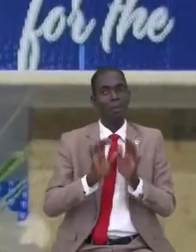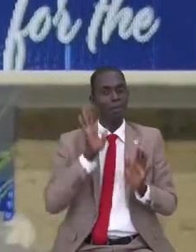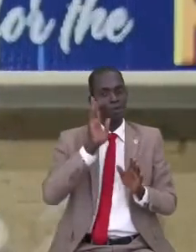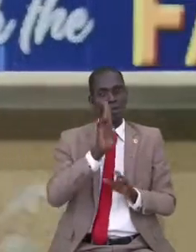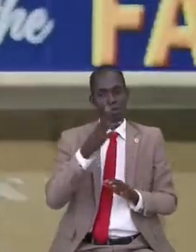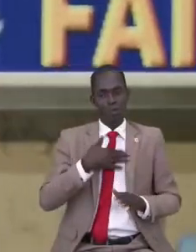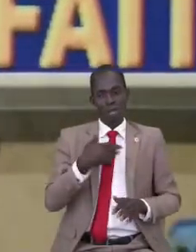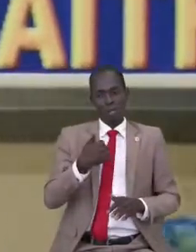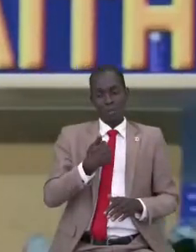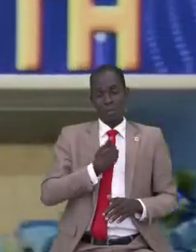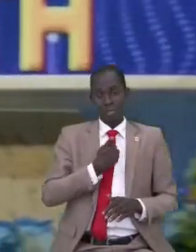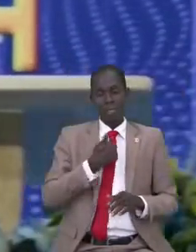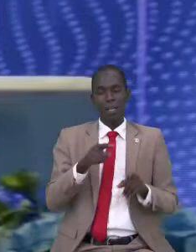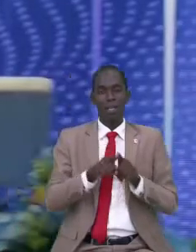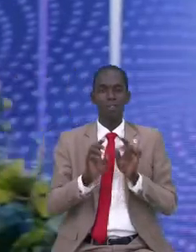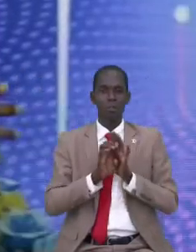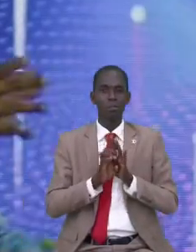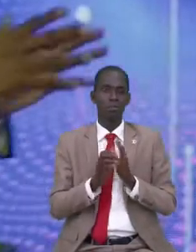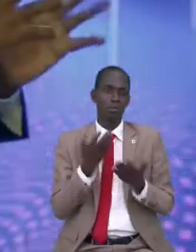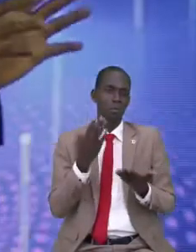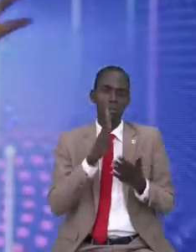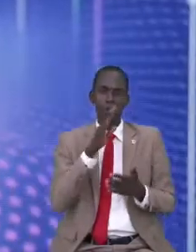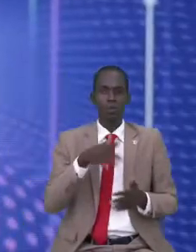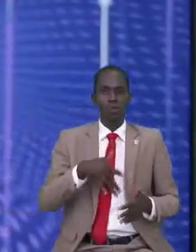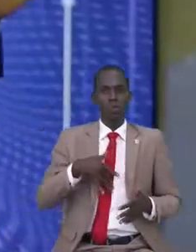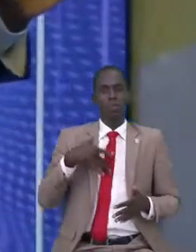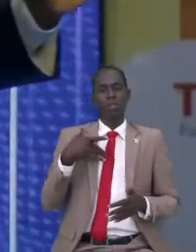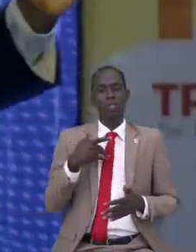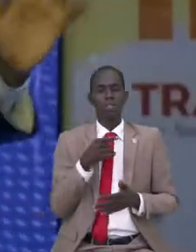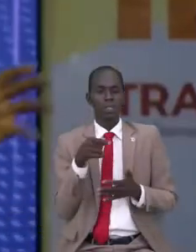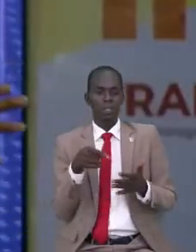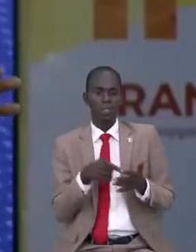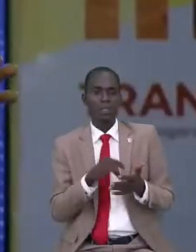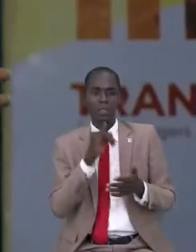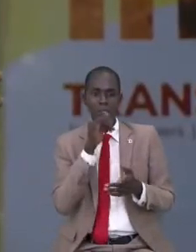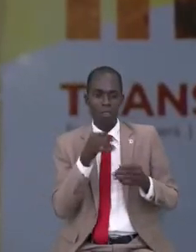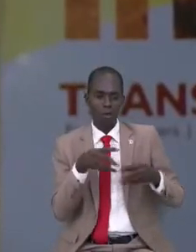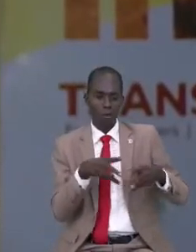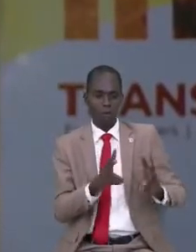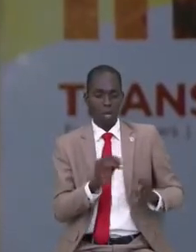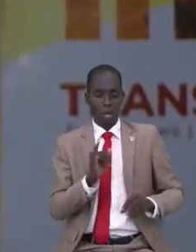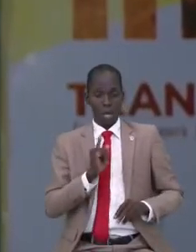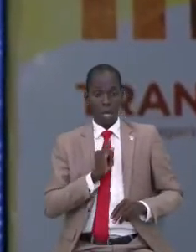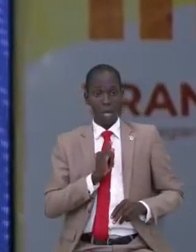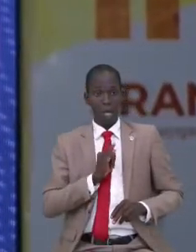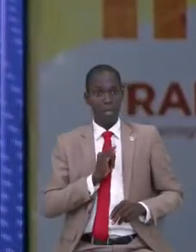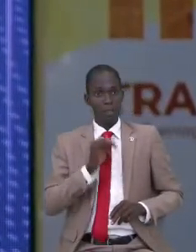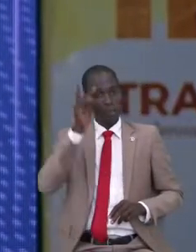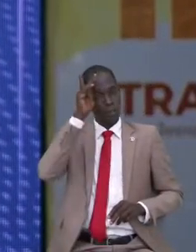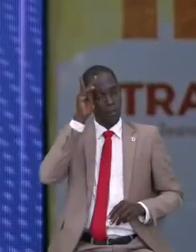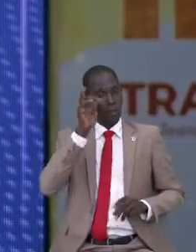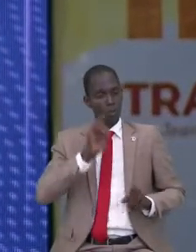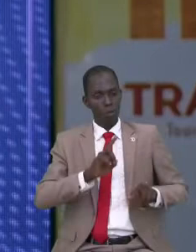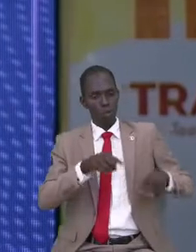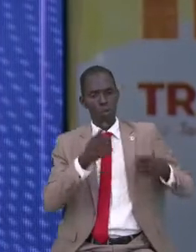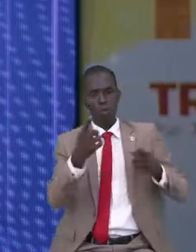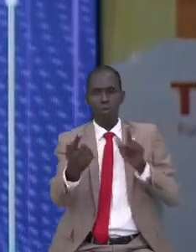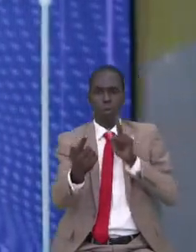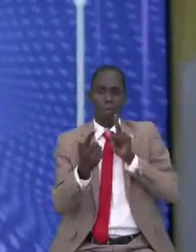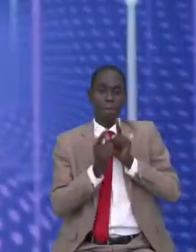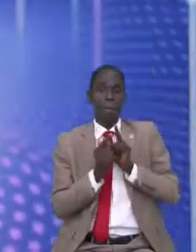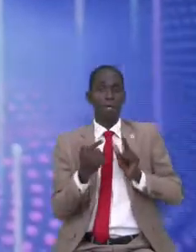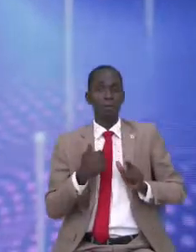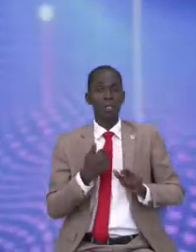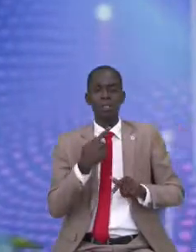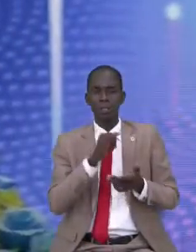example. Let's say you feel this is the way I should go, and you come to tell me that this